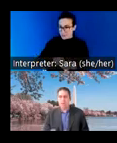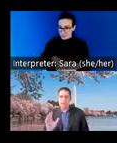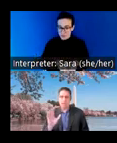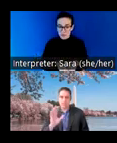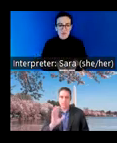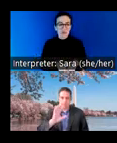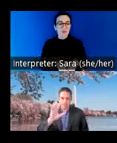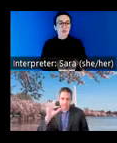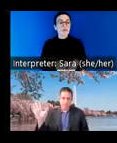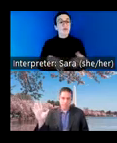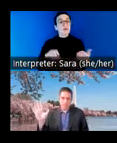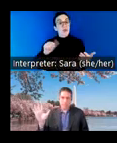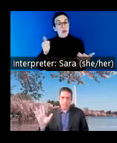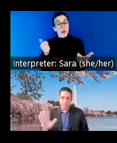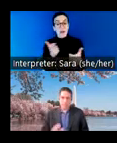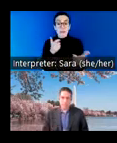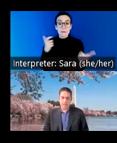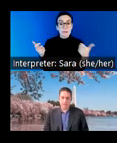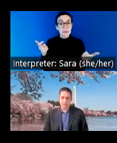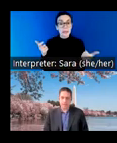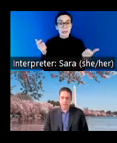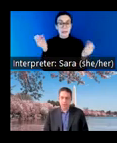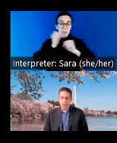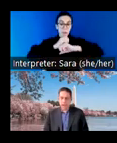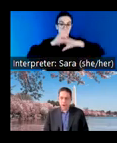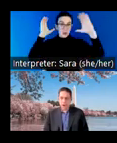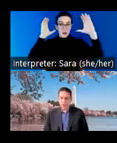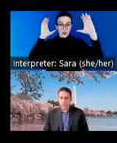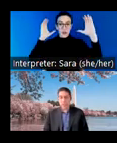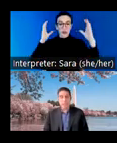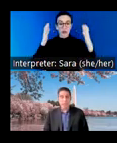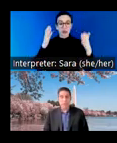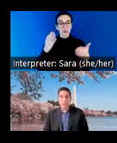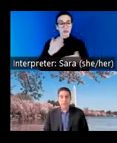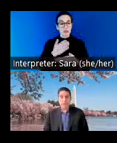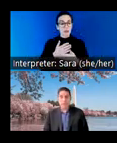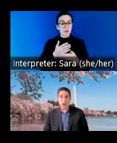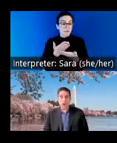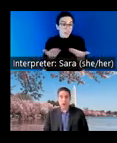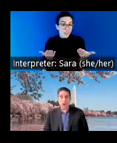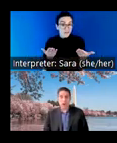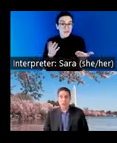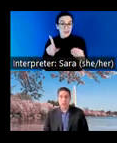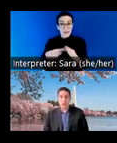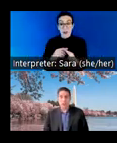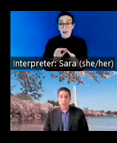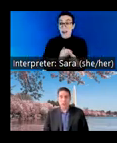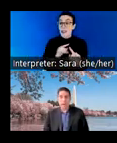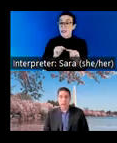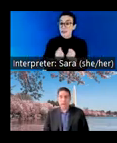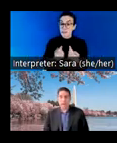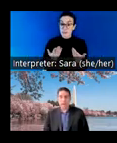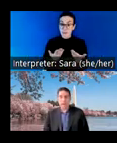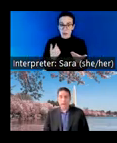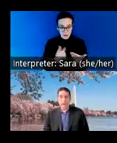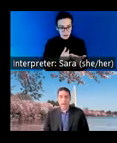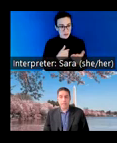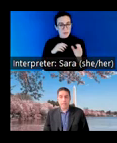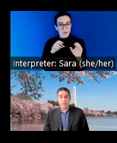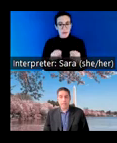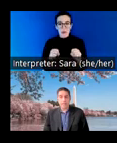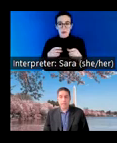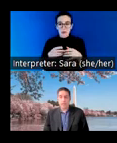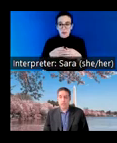The other big sort of big picture thing about our team is that we've been able to grow. We are now at